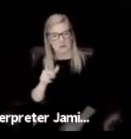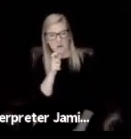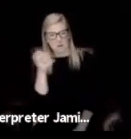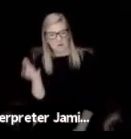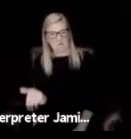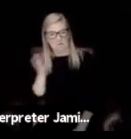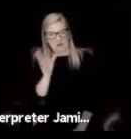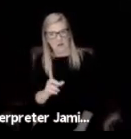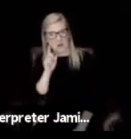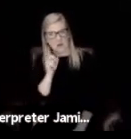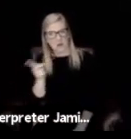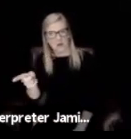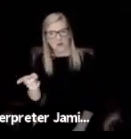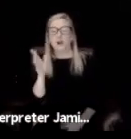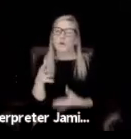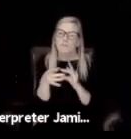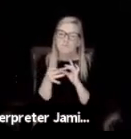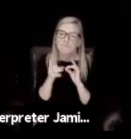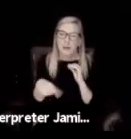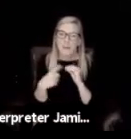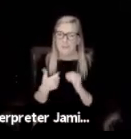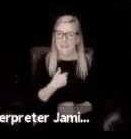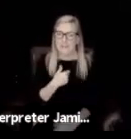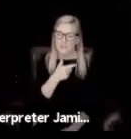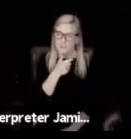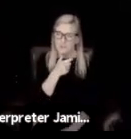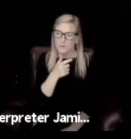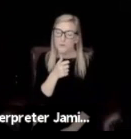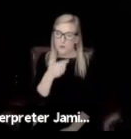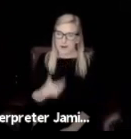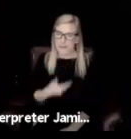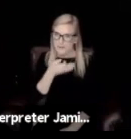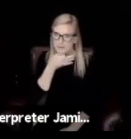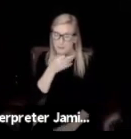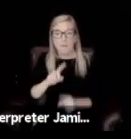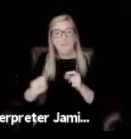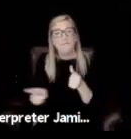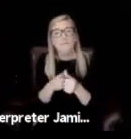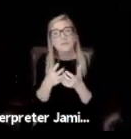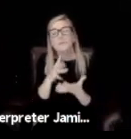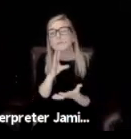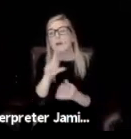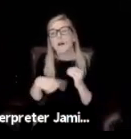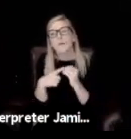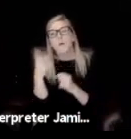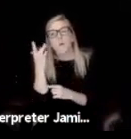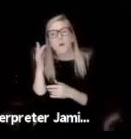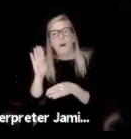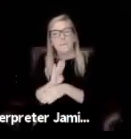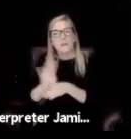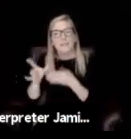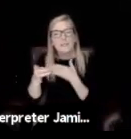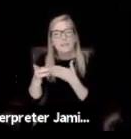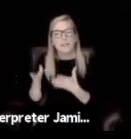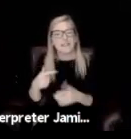little bit about that in a few moments. But first, I want to talk about why business leaders, and I can't see